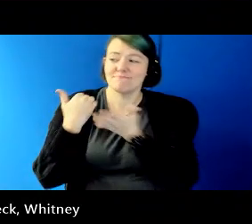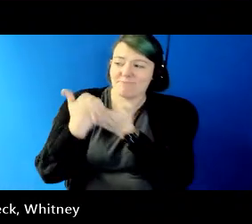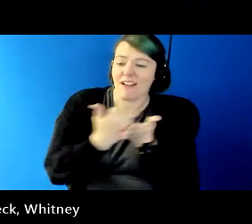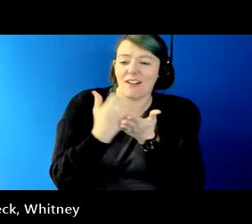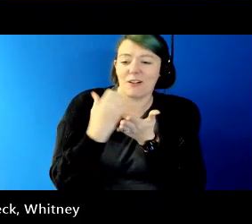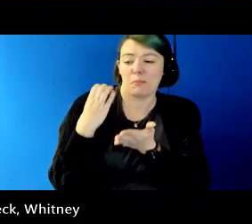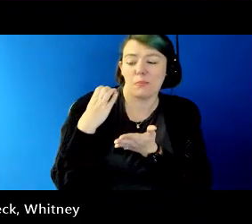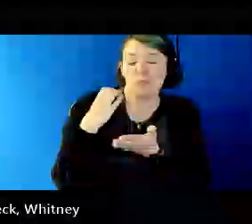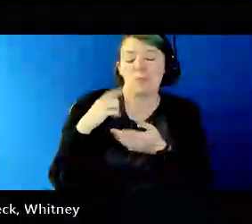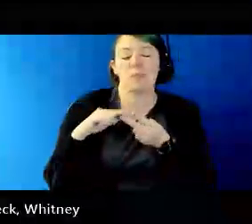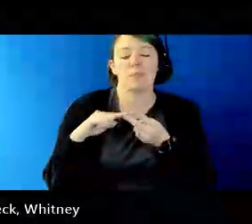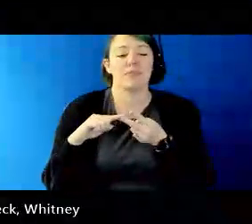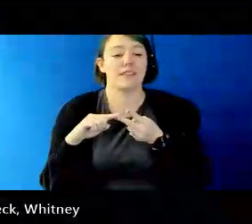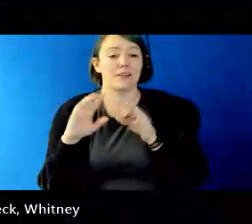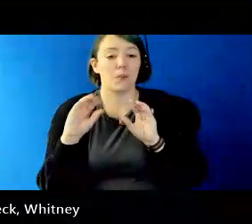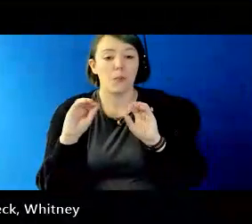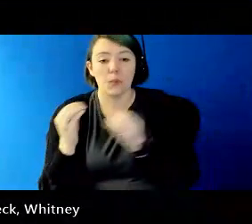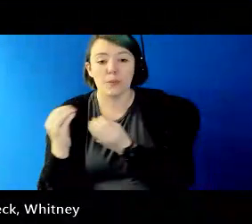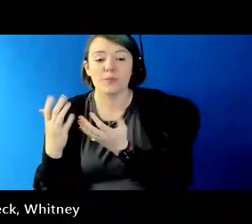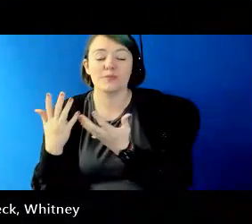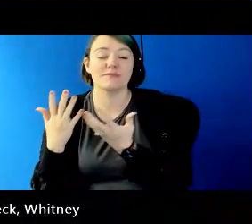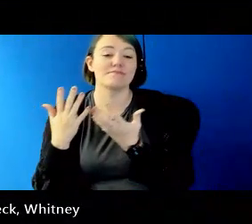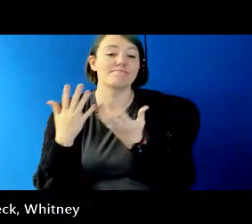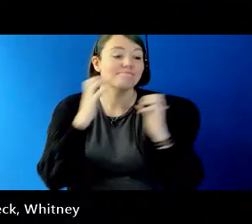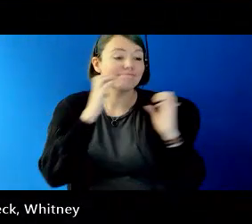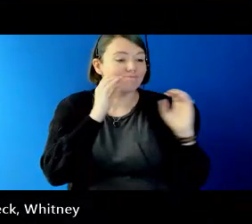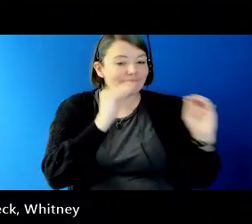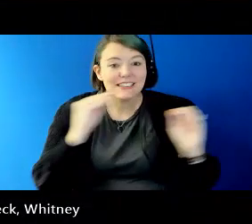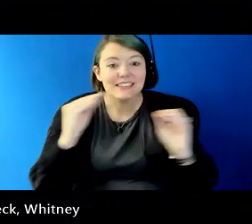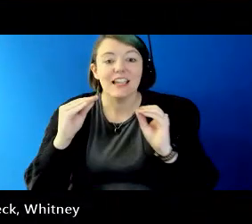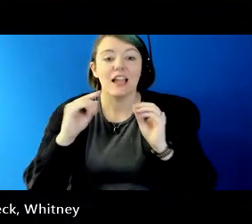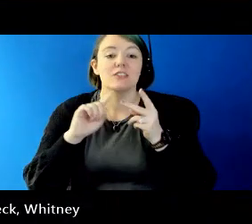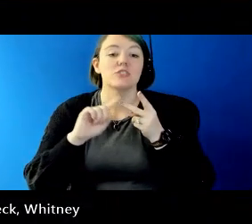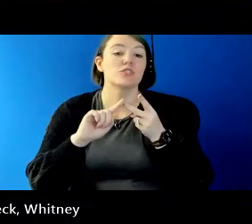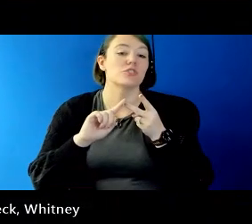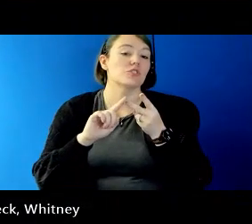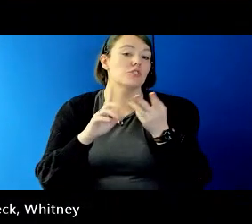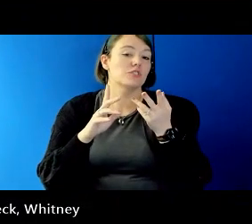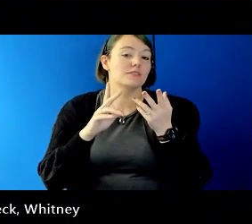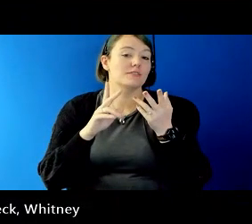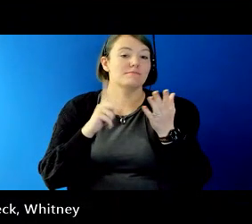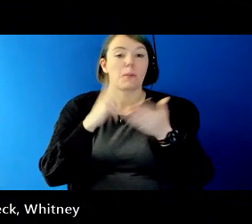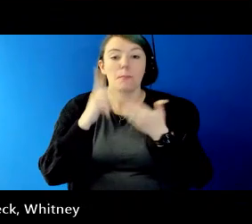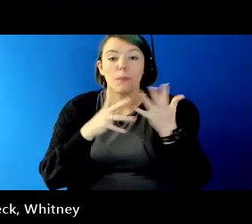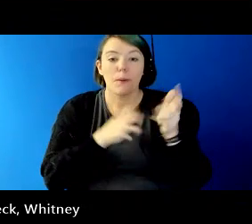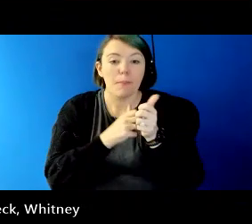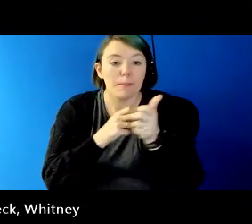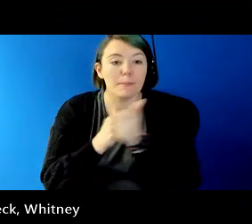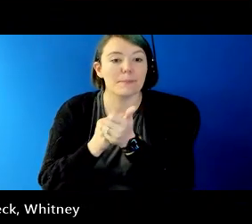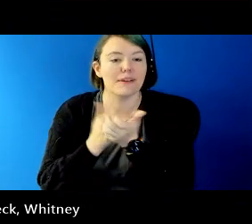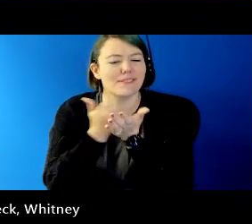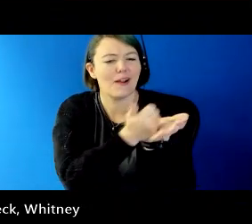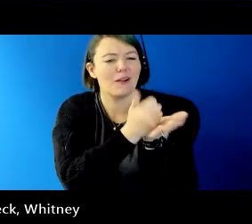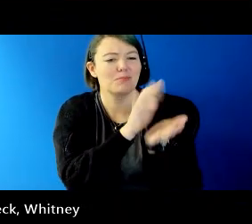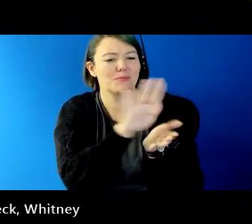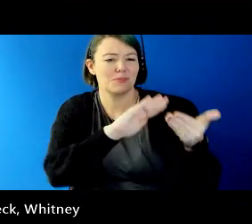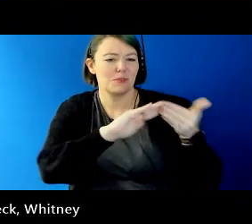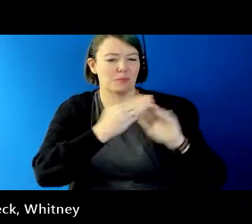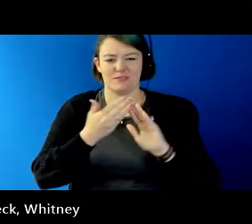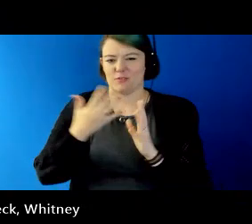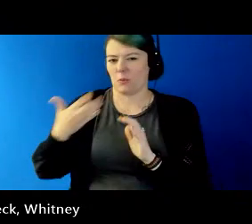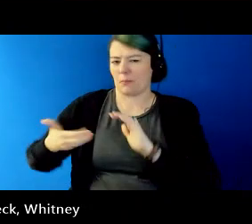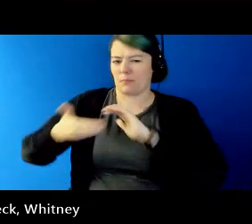with education, program updates to help their community. So let's talk a little bit about what a partnership may look like with stable account direct